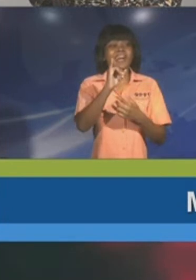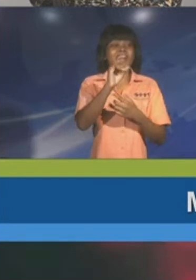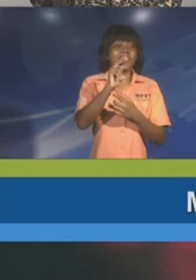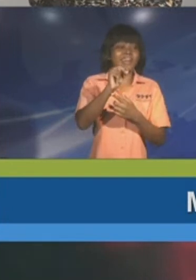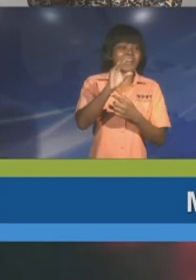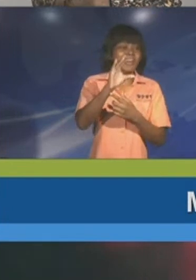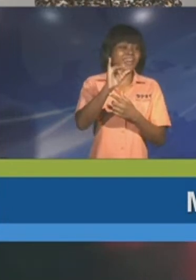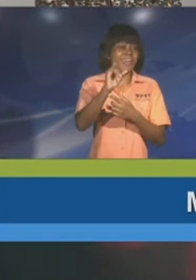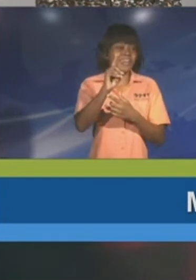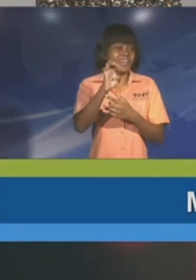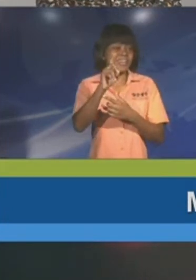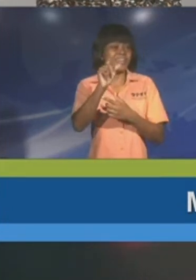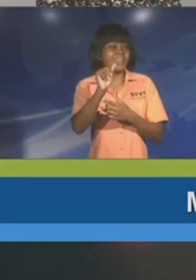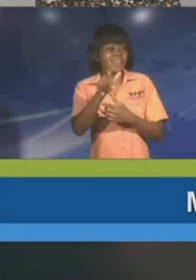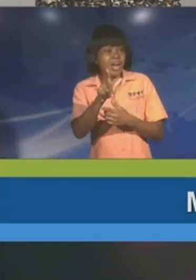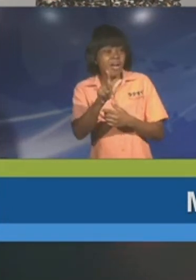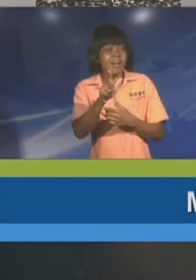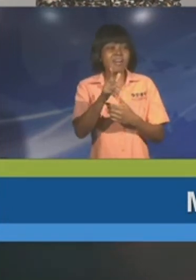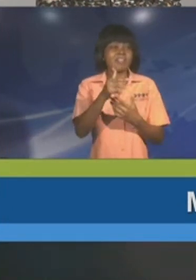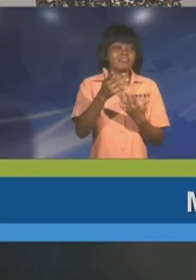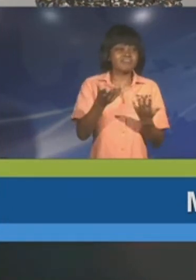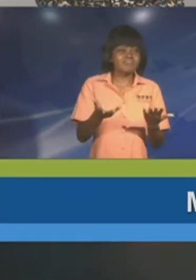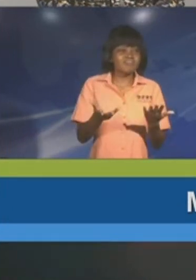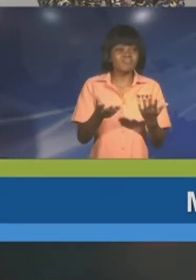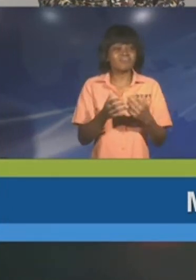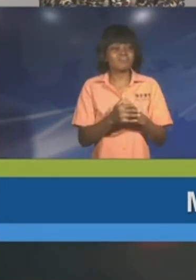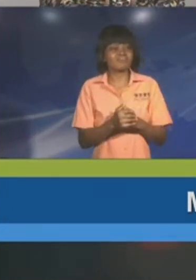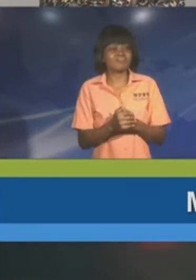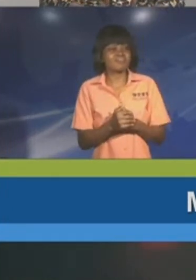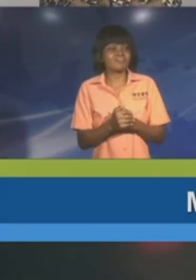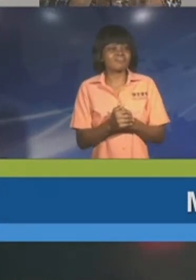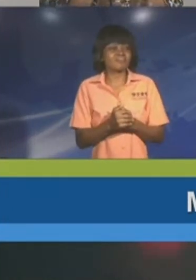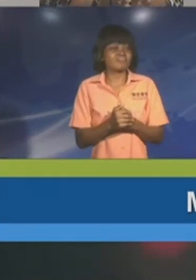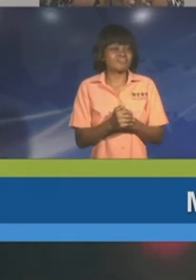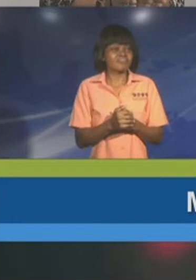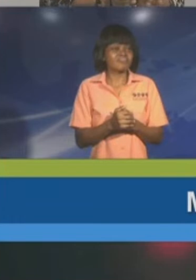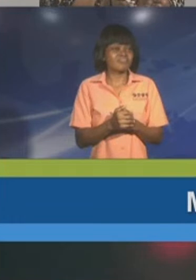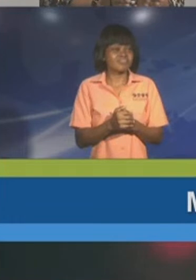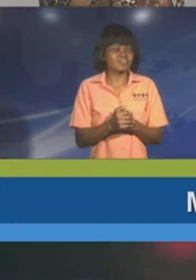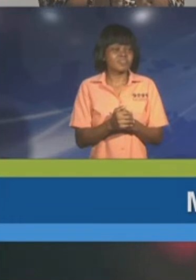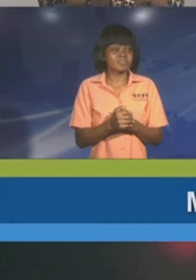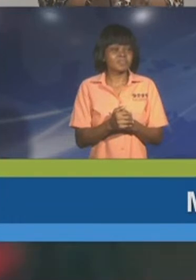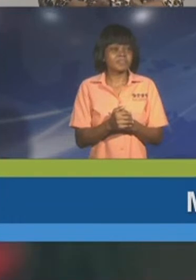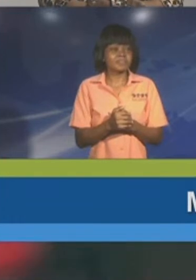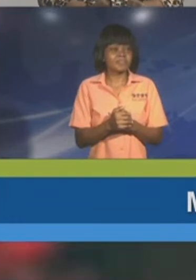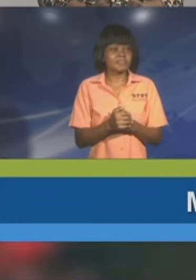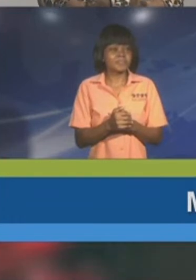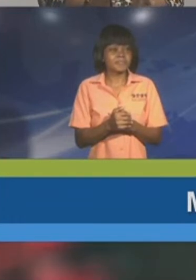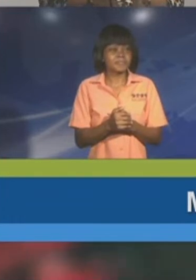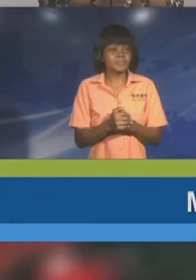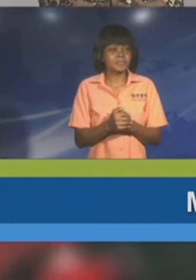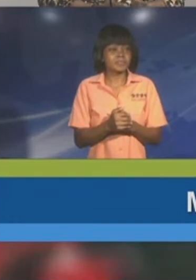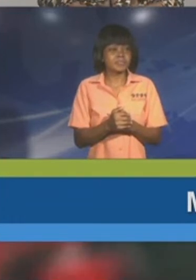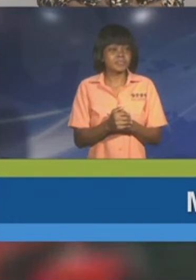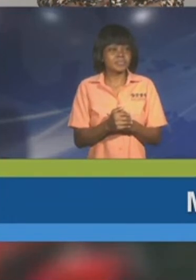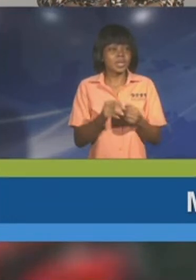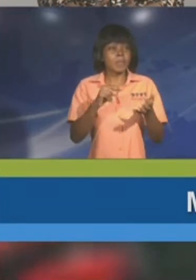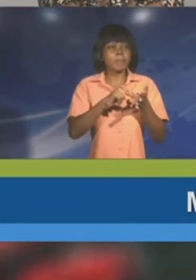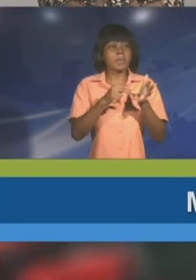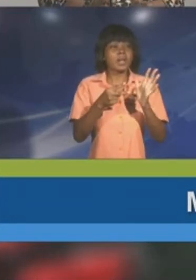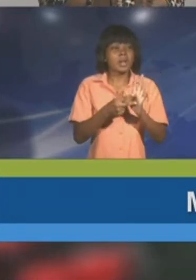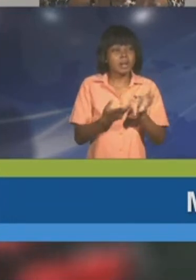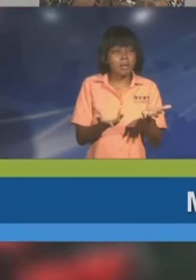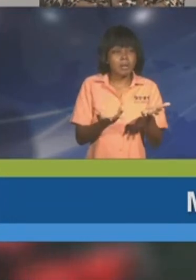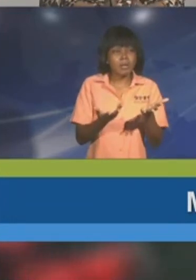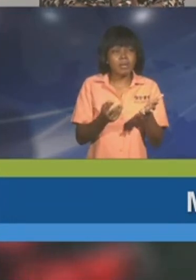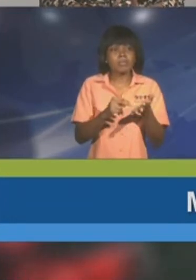to hospital have been incidental COVID. What that means, though, is that they will present with something